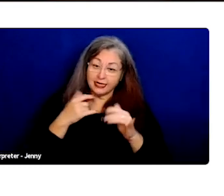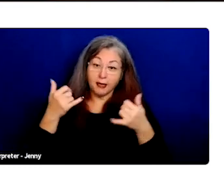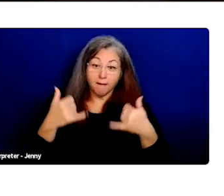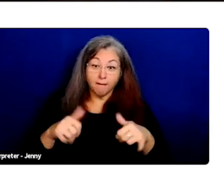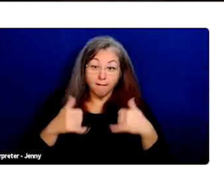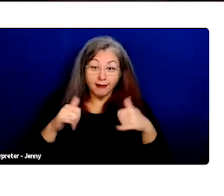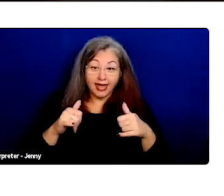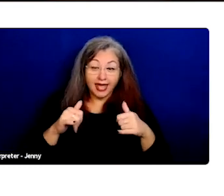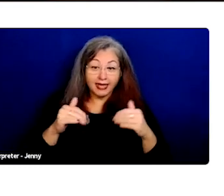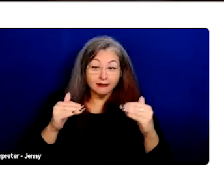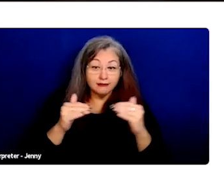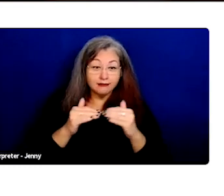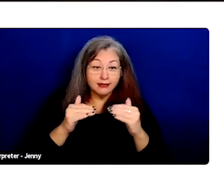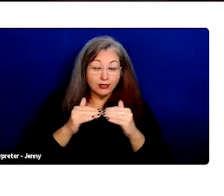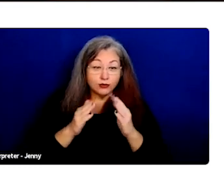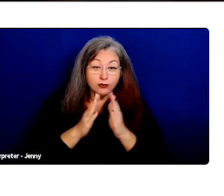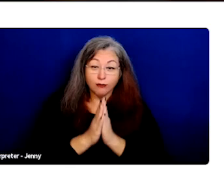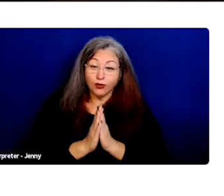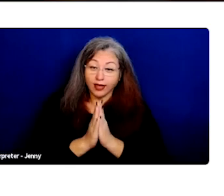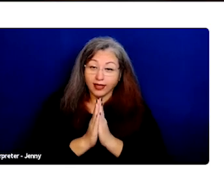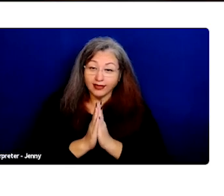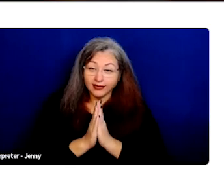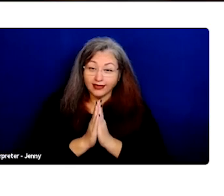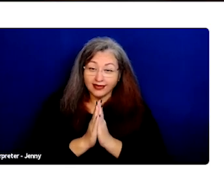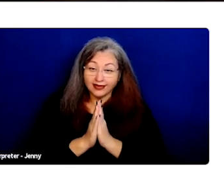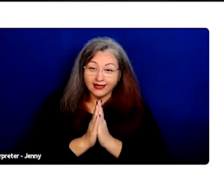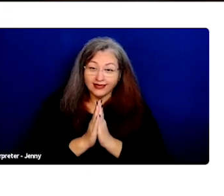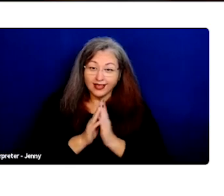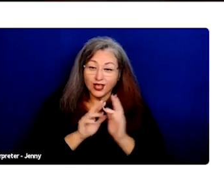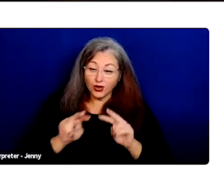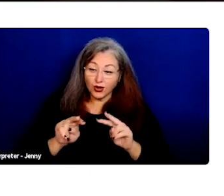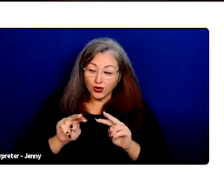is praying." And you laugh.